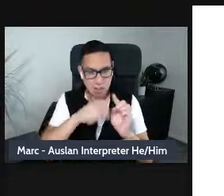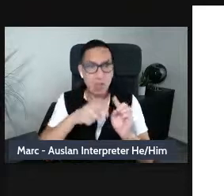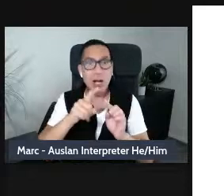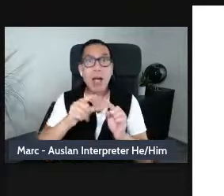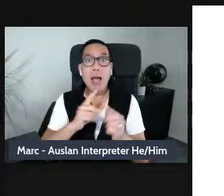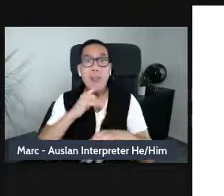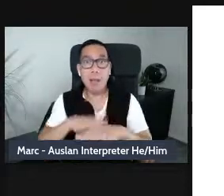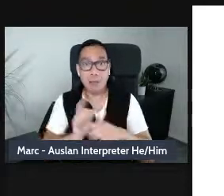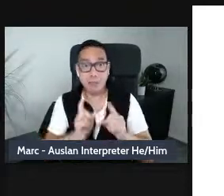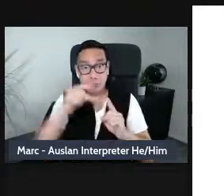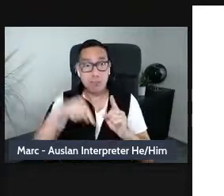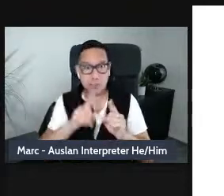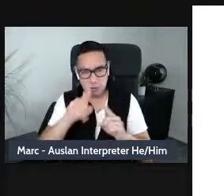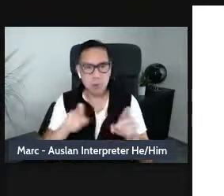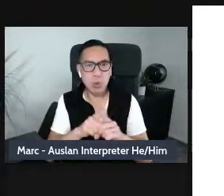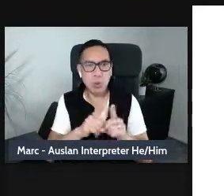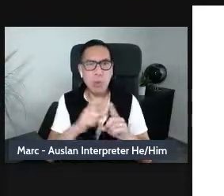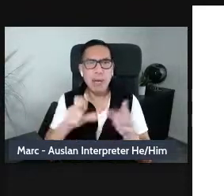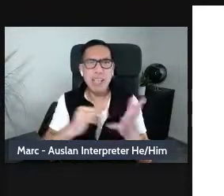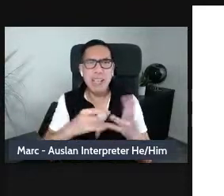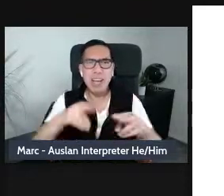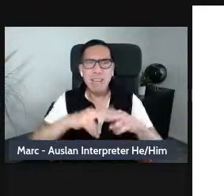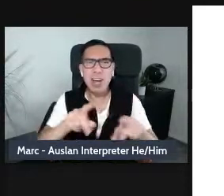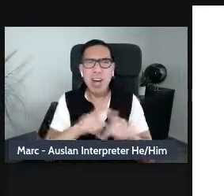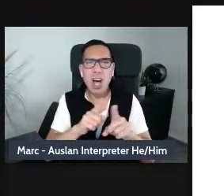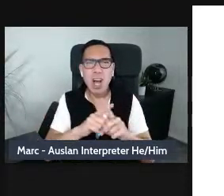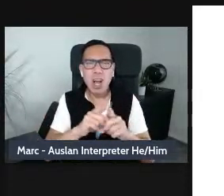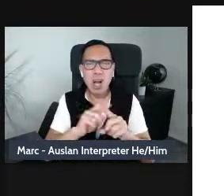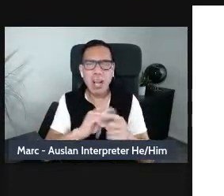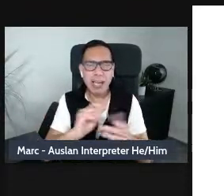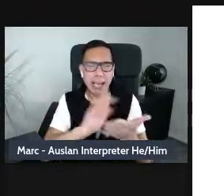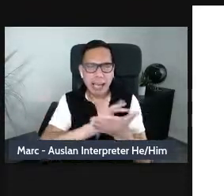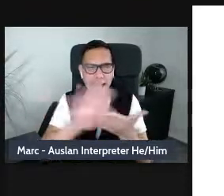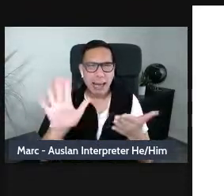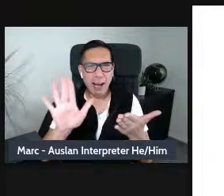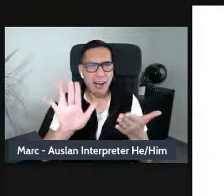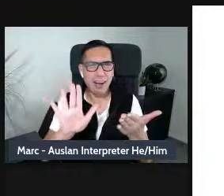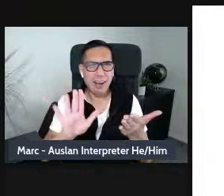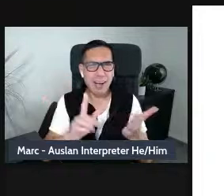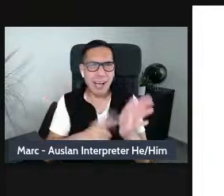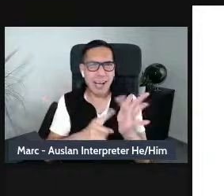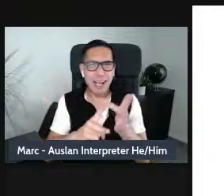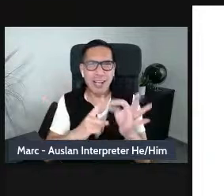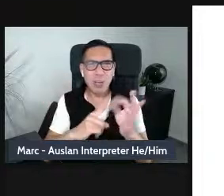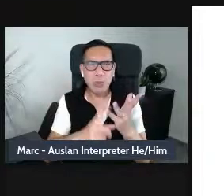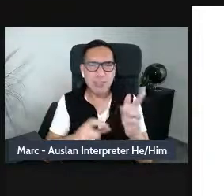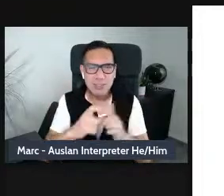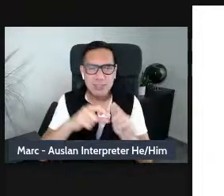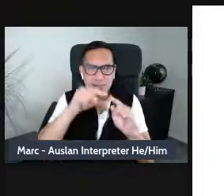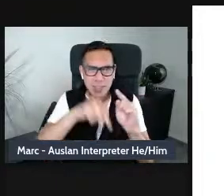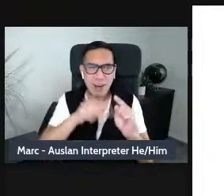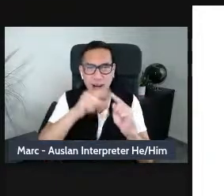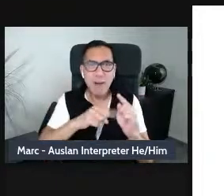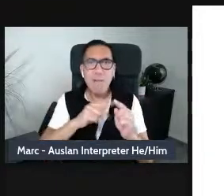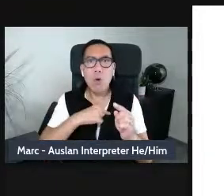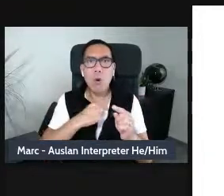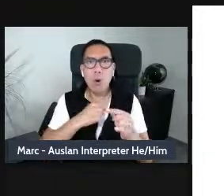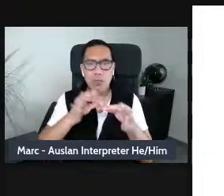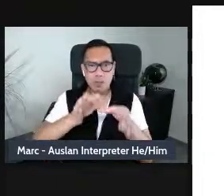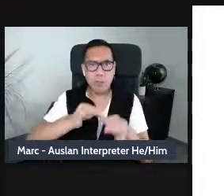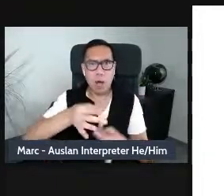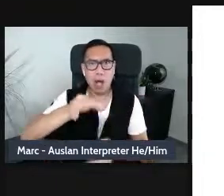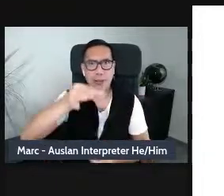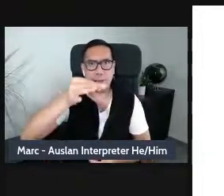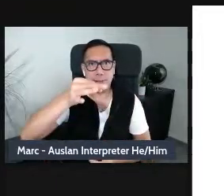just like this clear liquid that sort of bathes the brain and spinal cord. And so any increase in